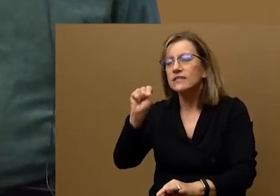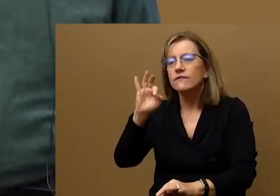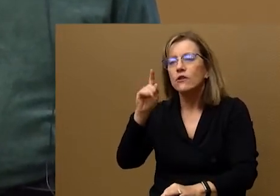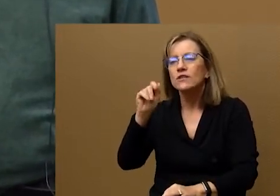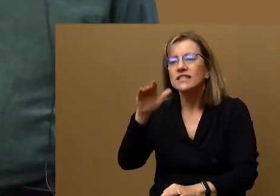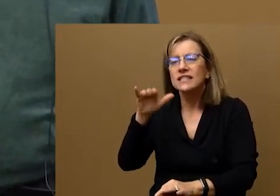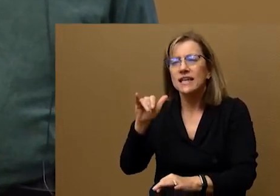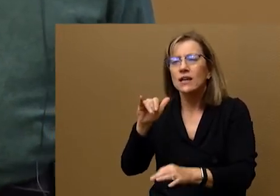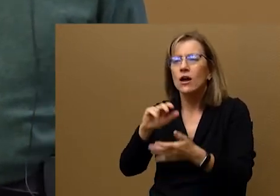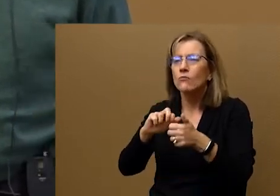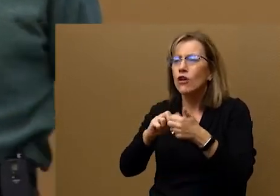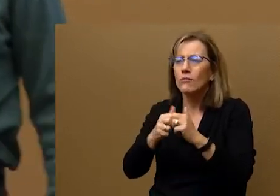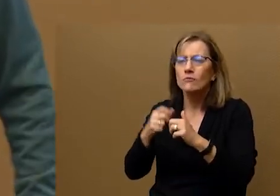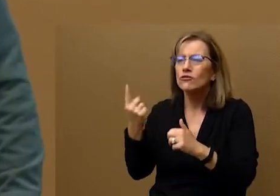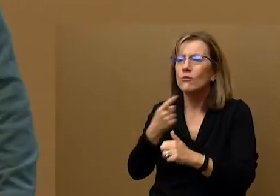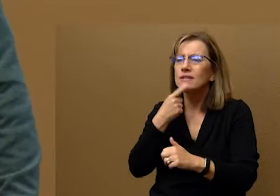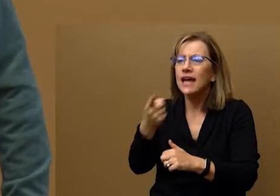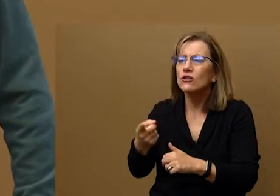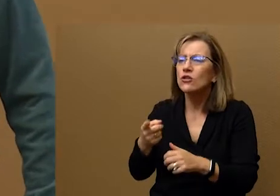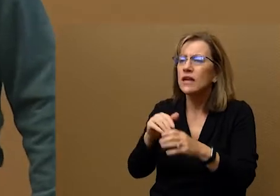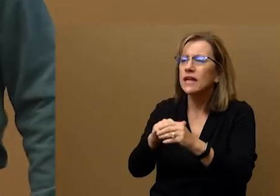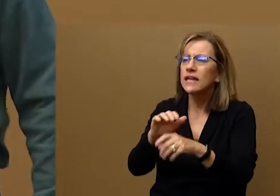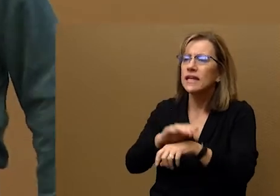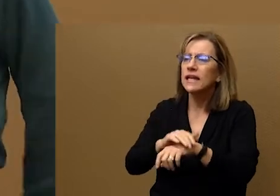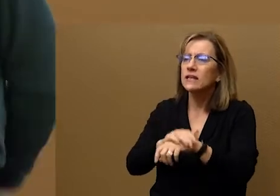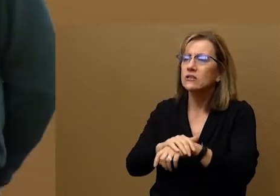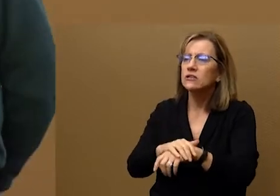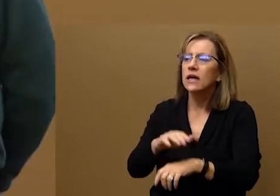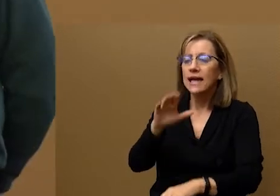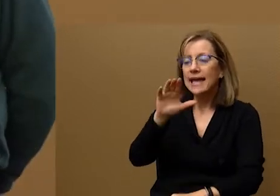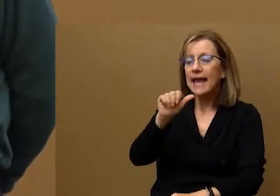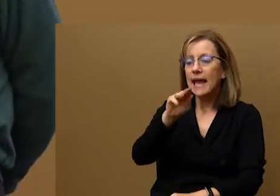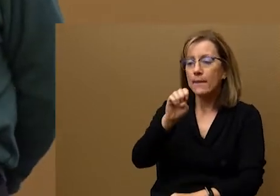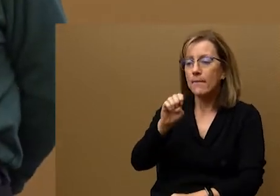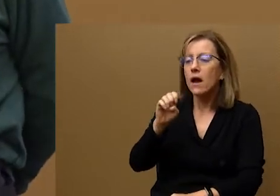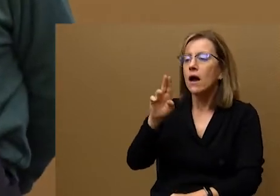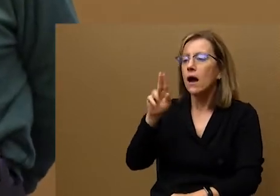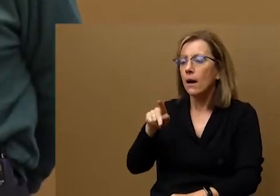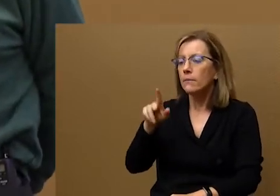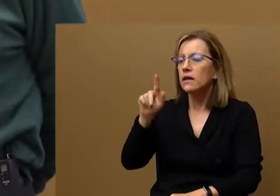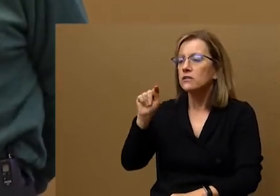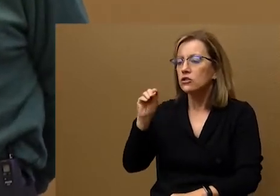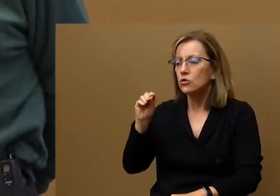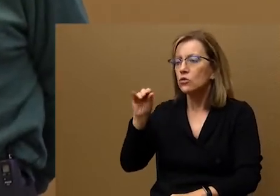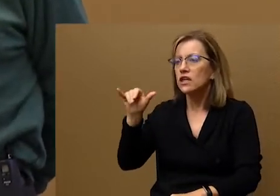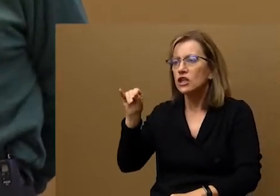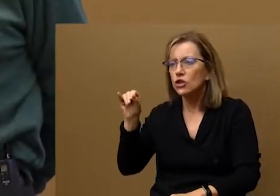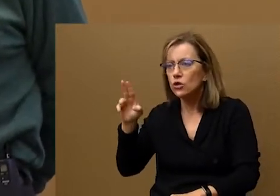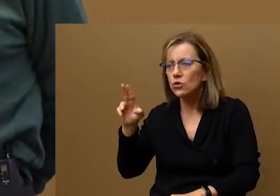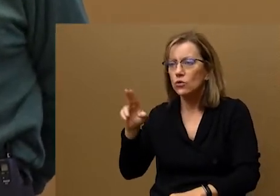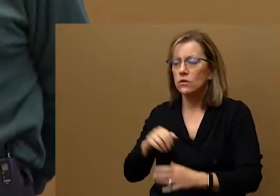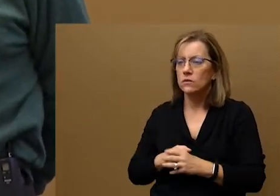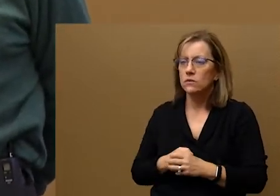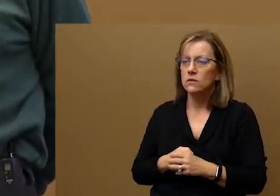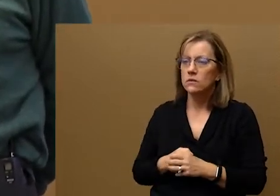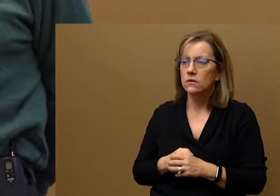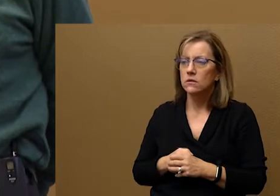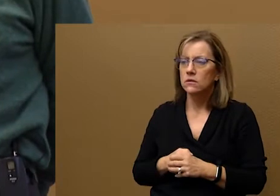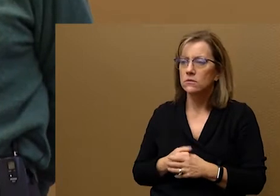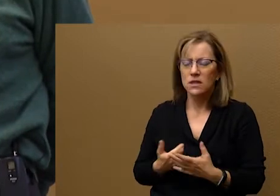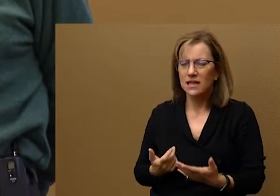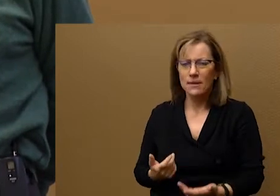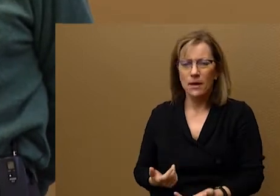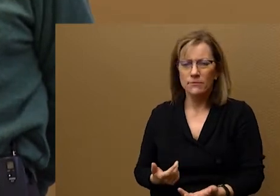problem. If somebody said to you in English, came up to you, you would say,